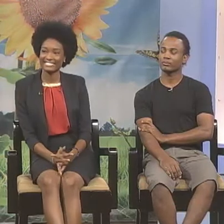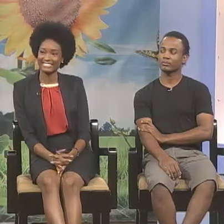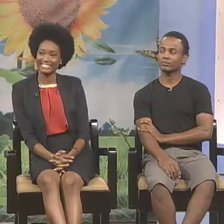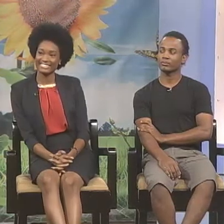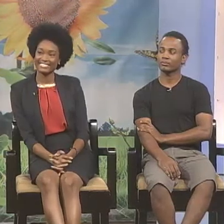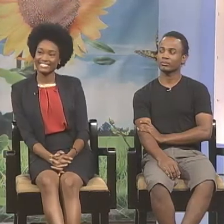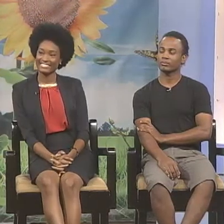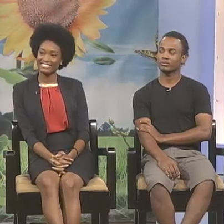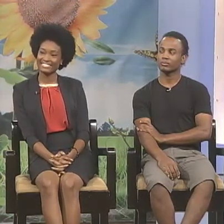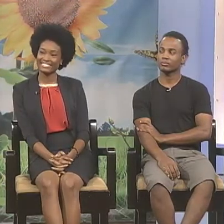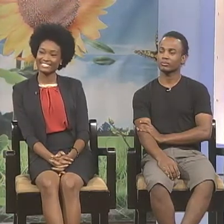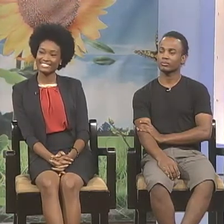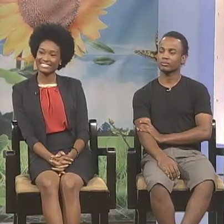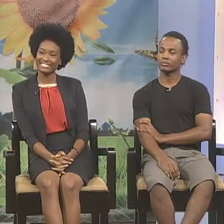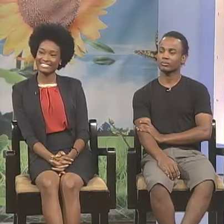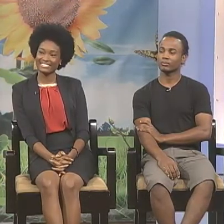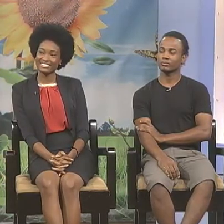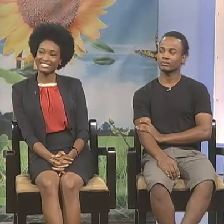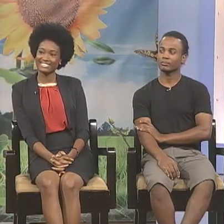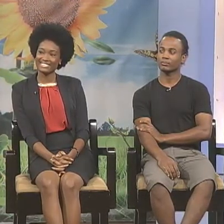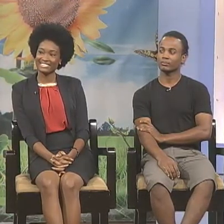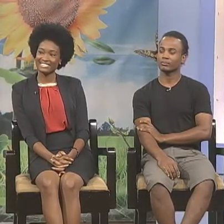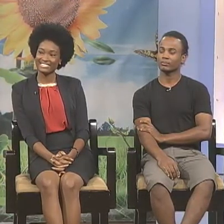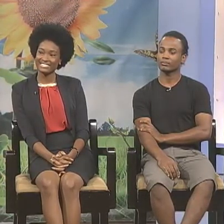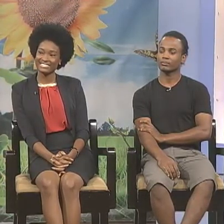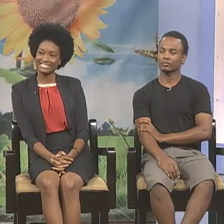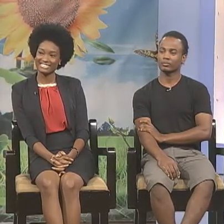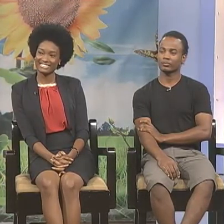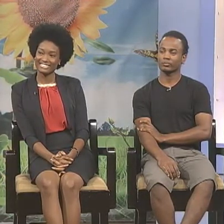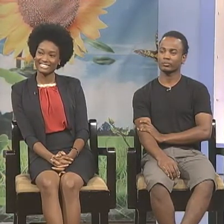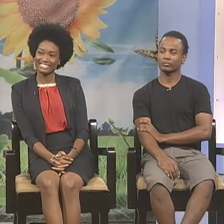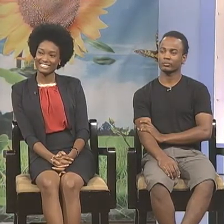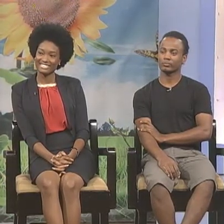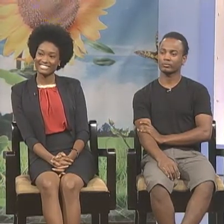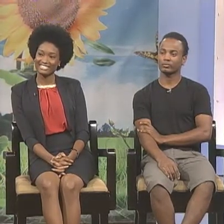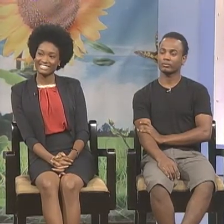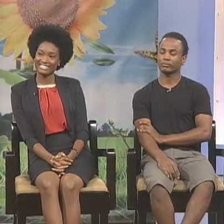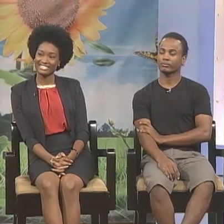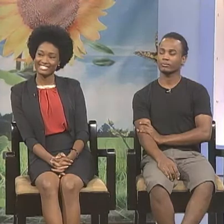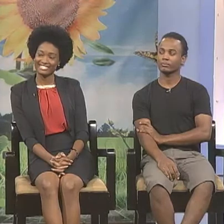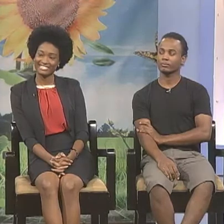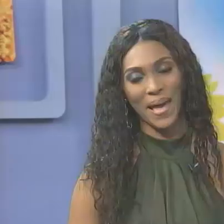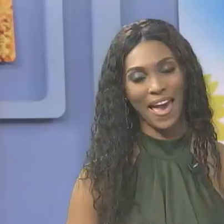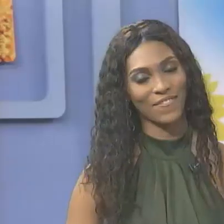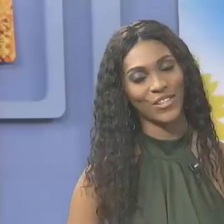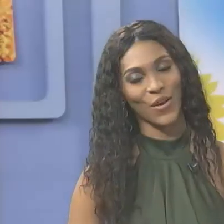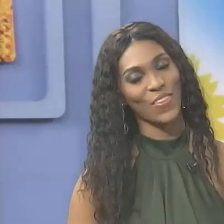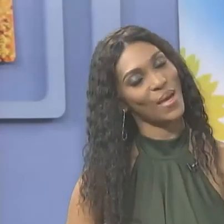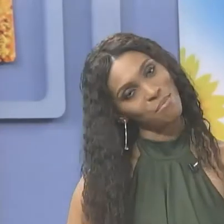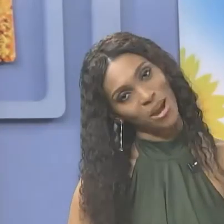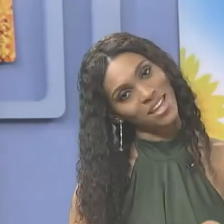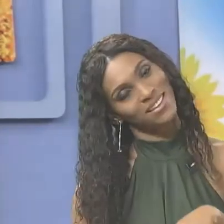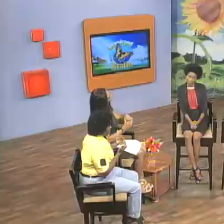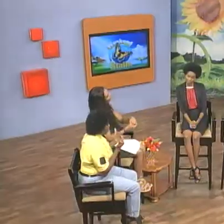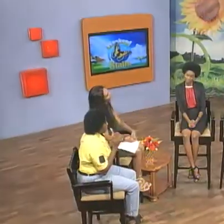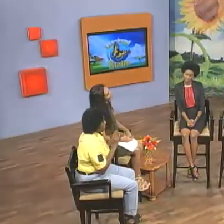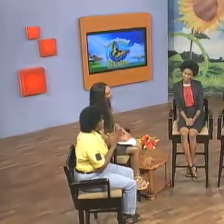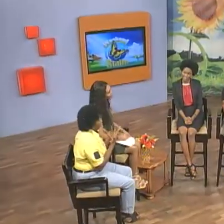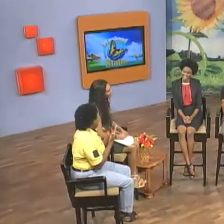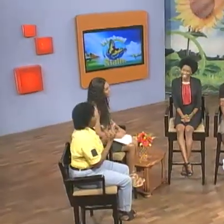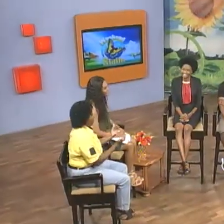Fantastic model and interpreter, Dorothy Williams. Stay with us. We've got the second video pick of the week after the break.